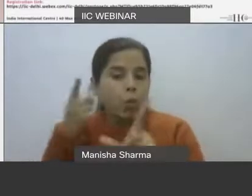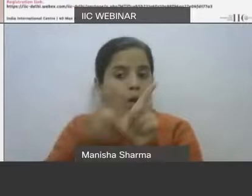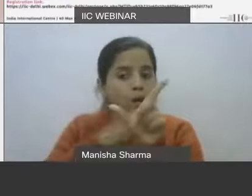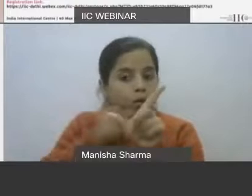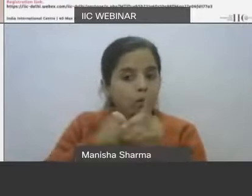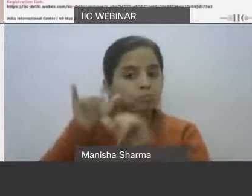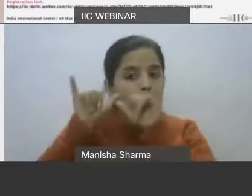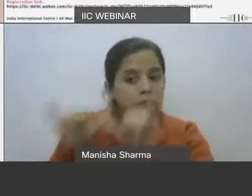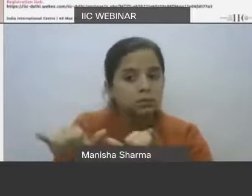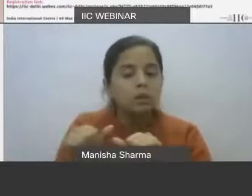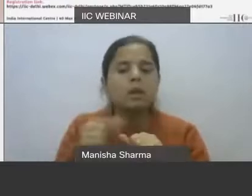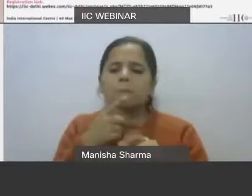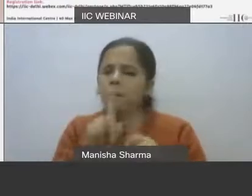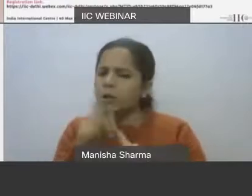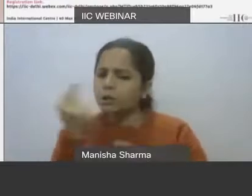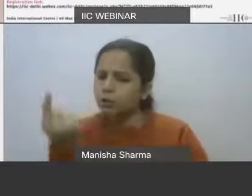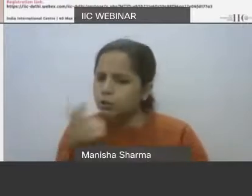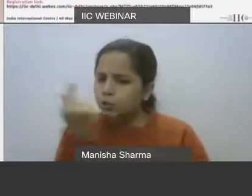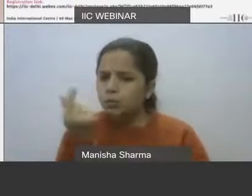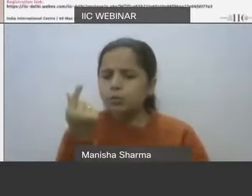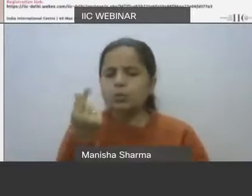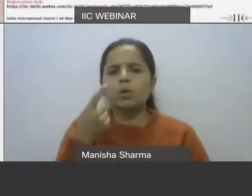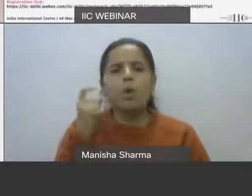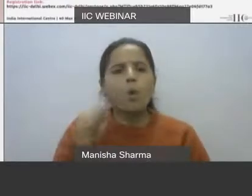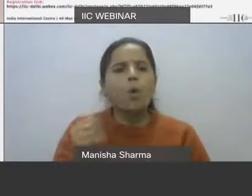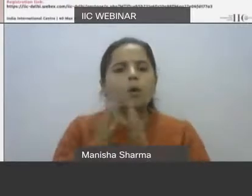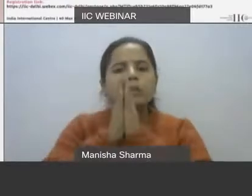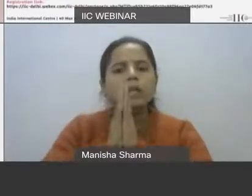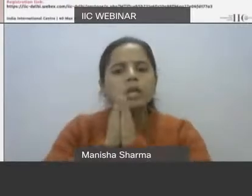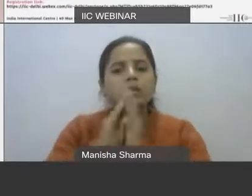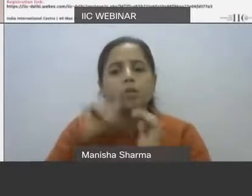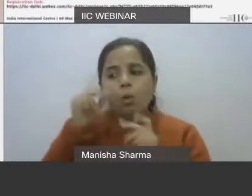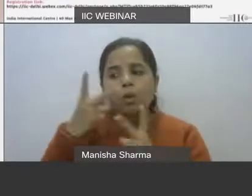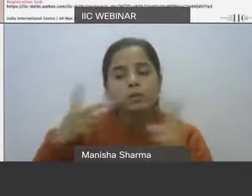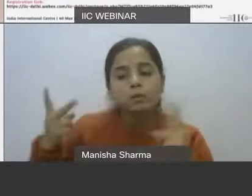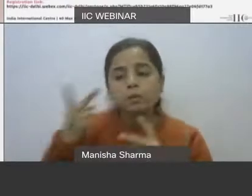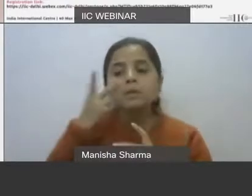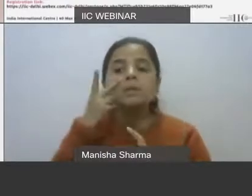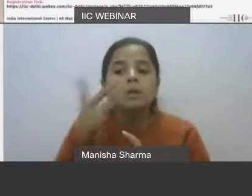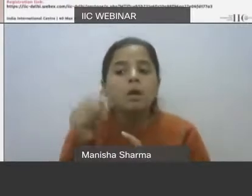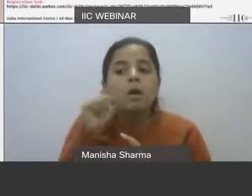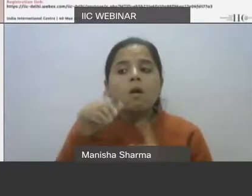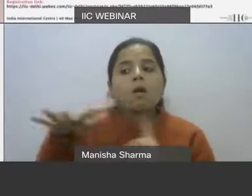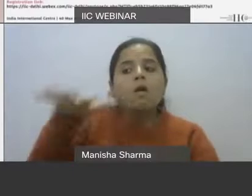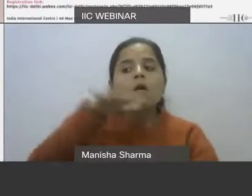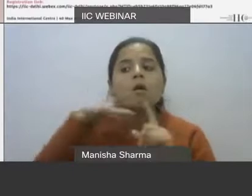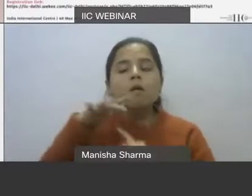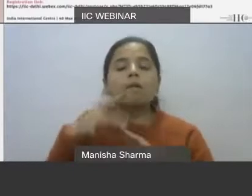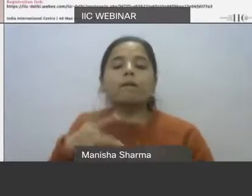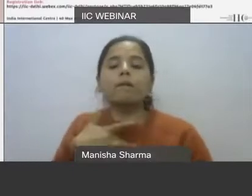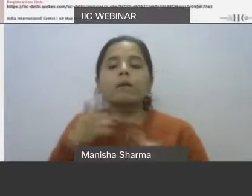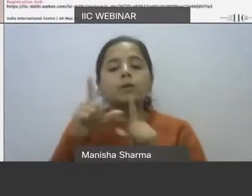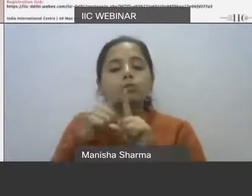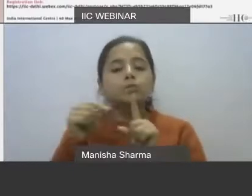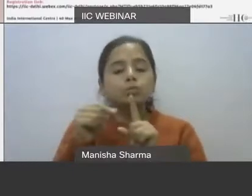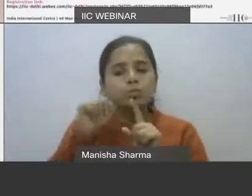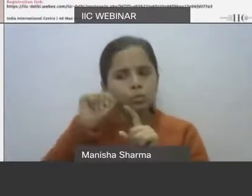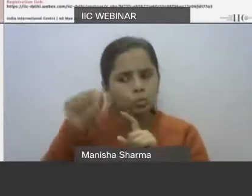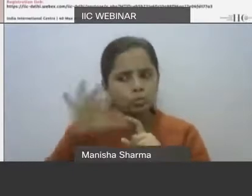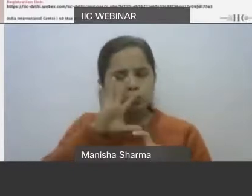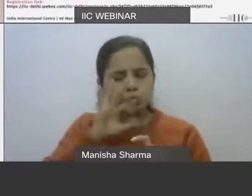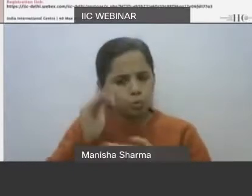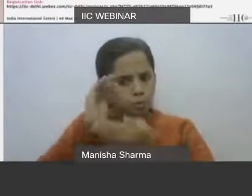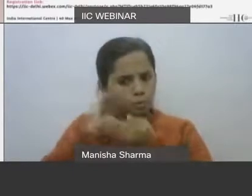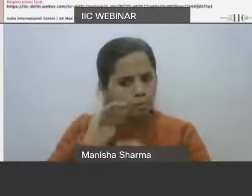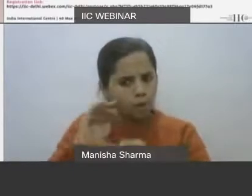very explicit use of the religion as a ground in distinguishing how accelerated routes to